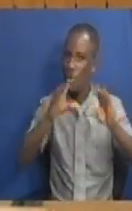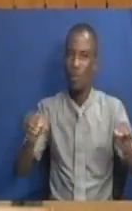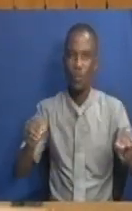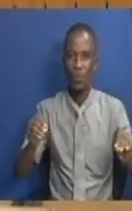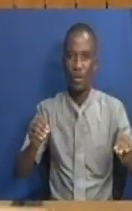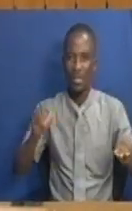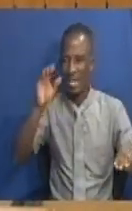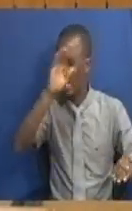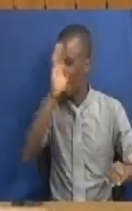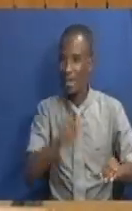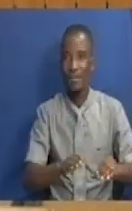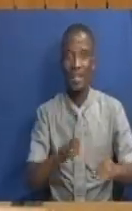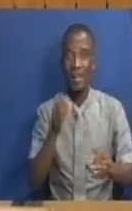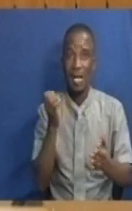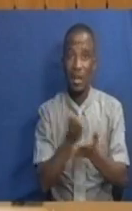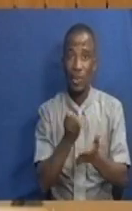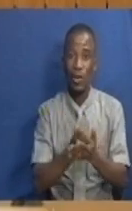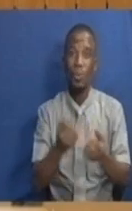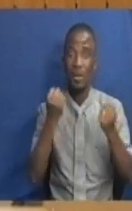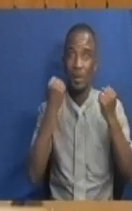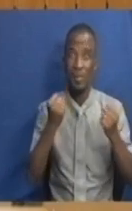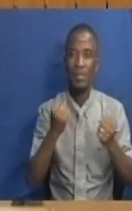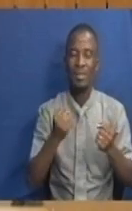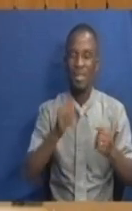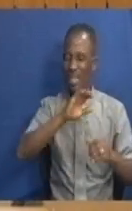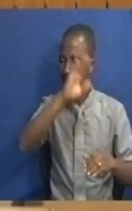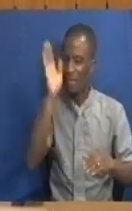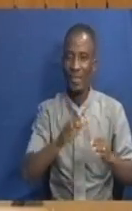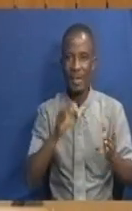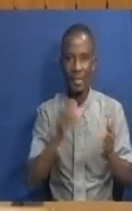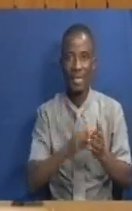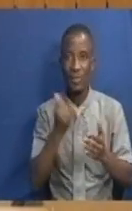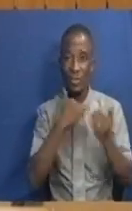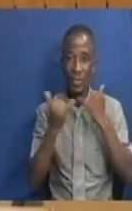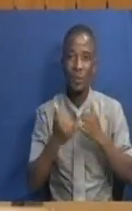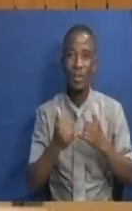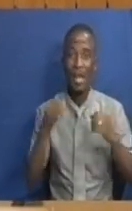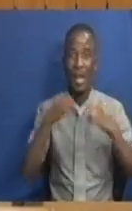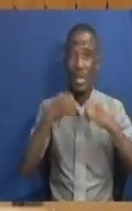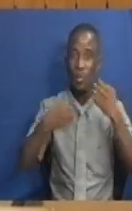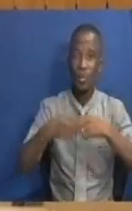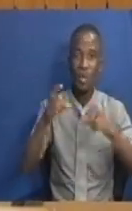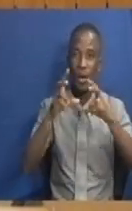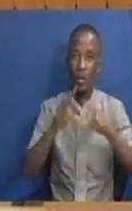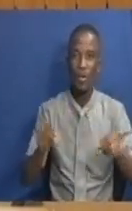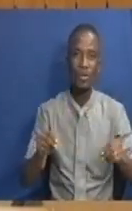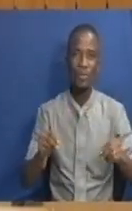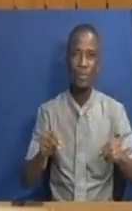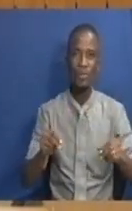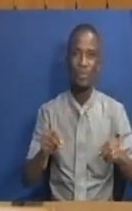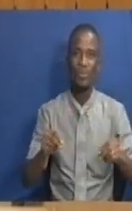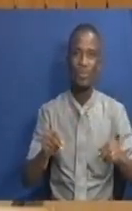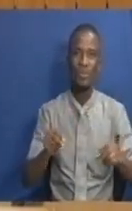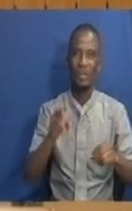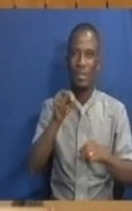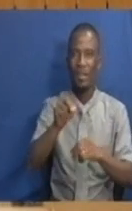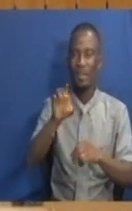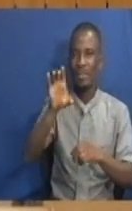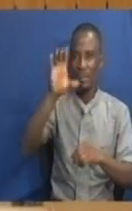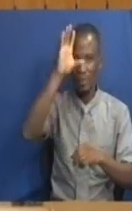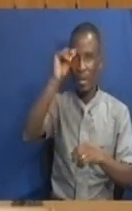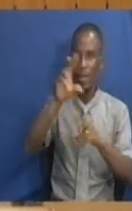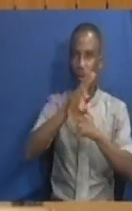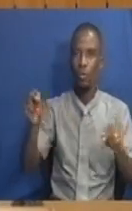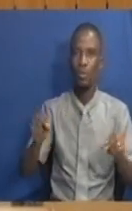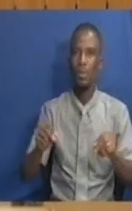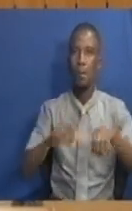economic instability, never again to incompetence, never again to energy crisis, never again to NDC men. Yes.